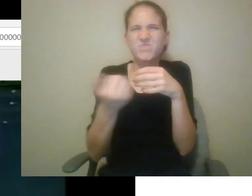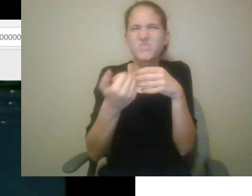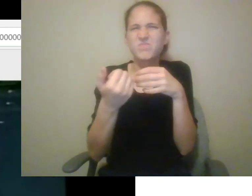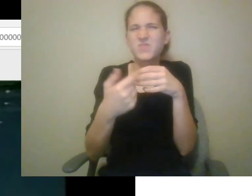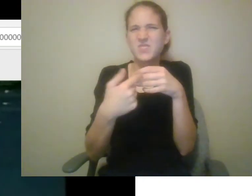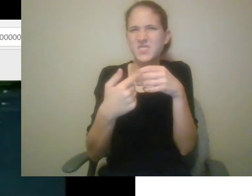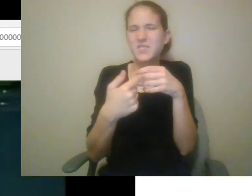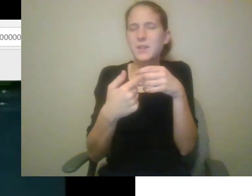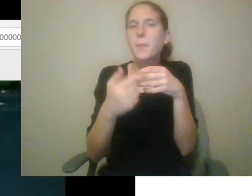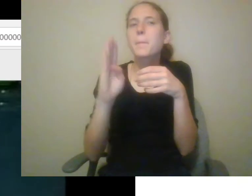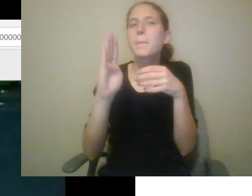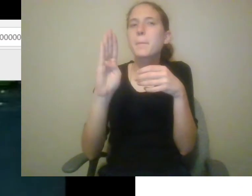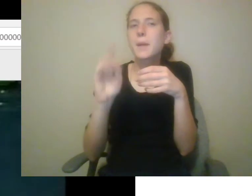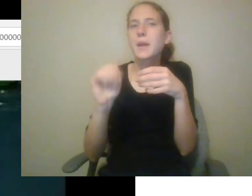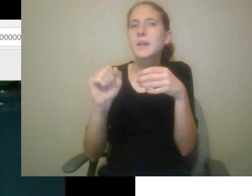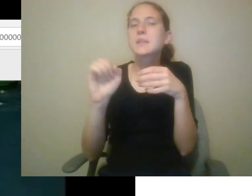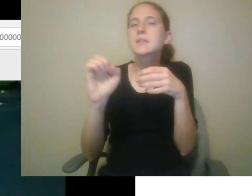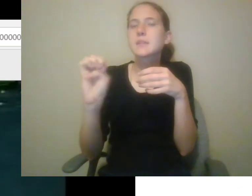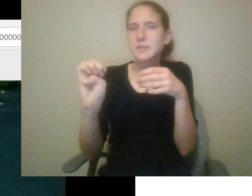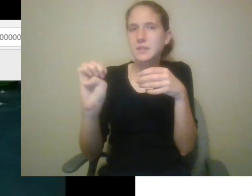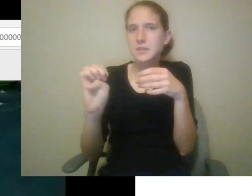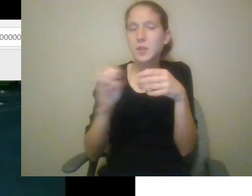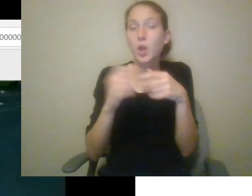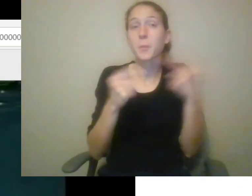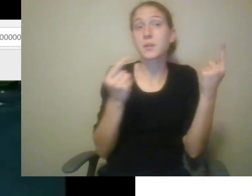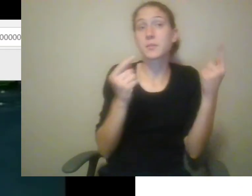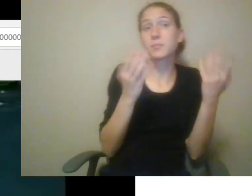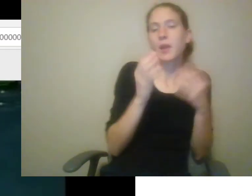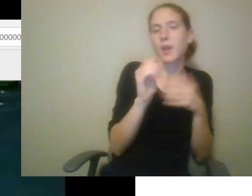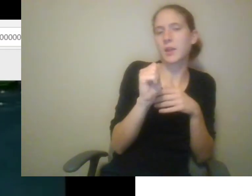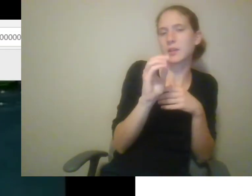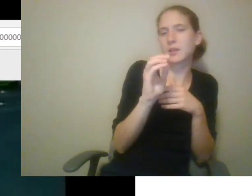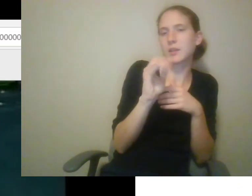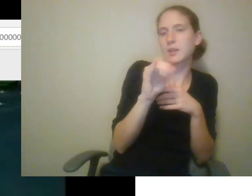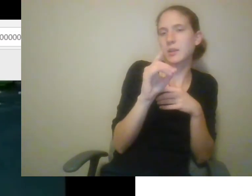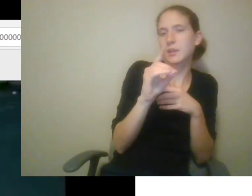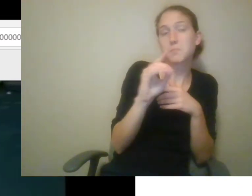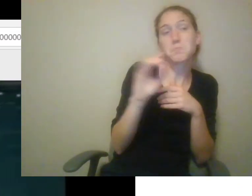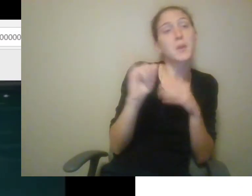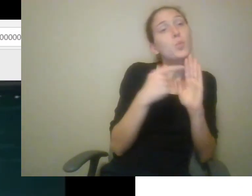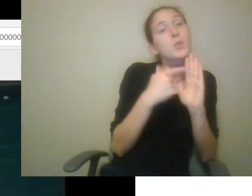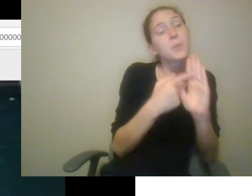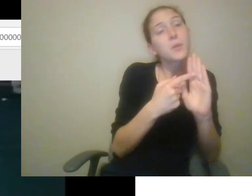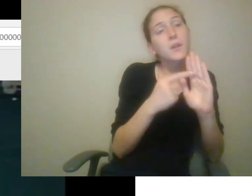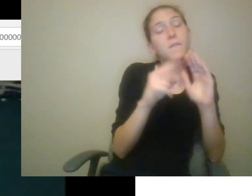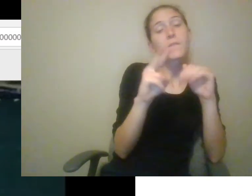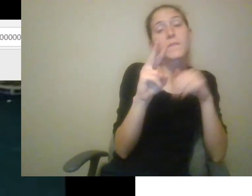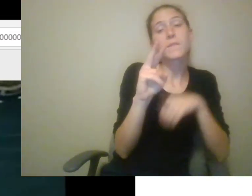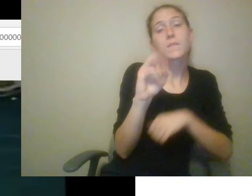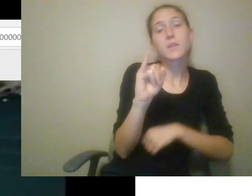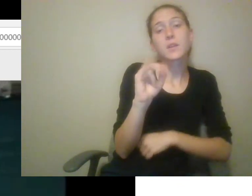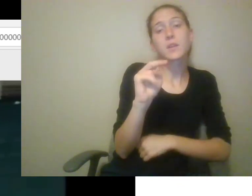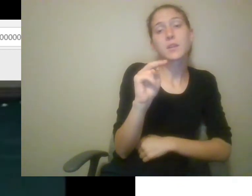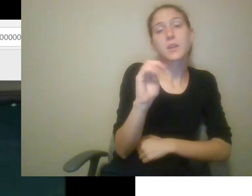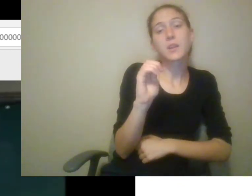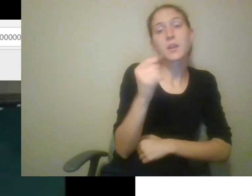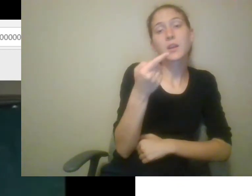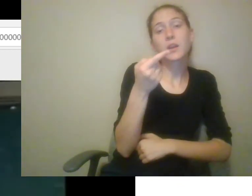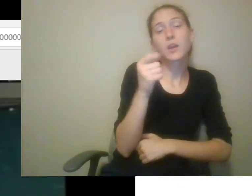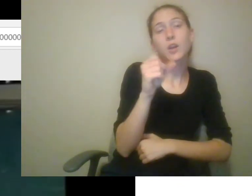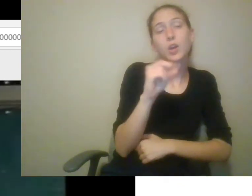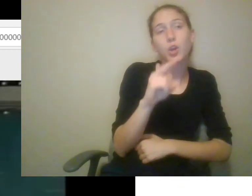just water now. If you take and you soak an egg in vinegar for a long time, what happens is all the shell dissolves and the membrane is